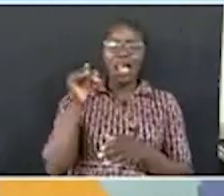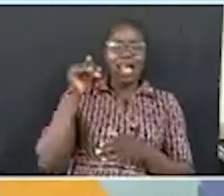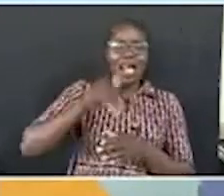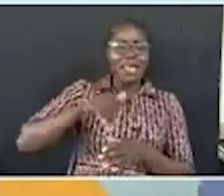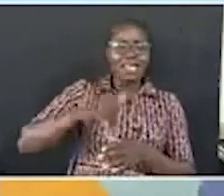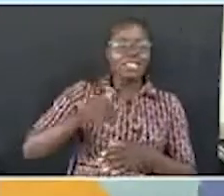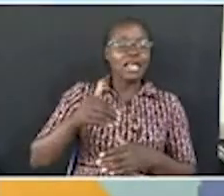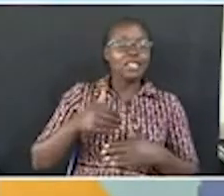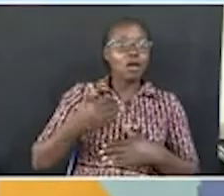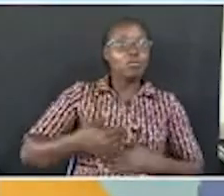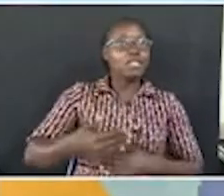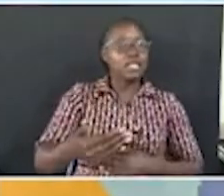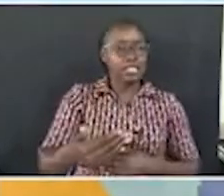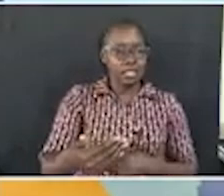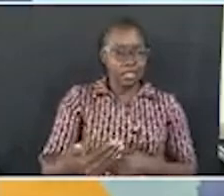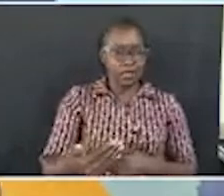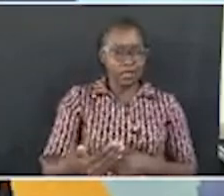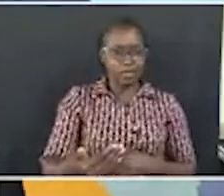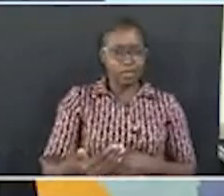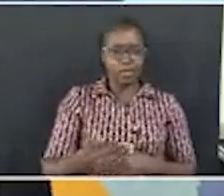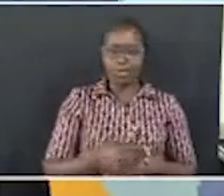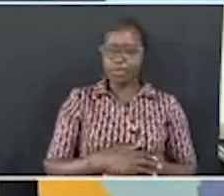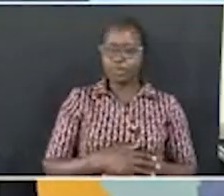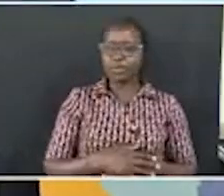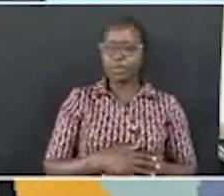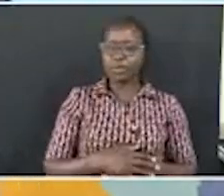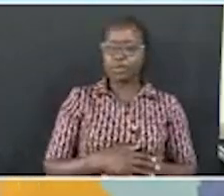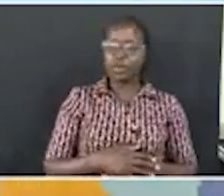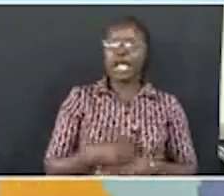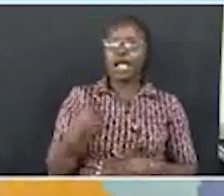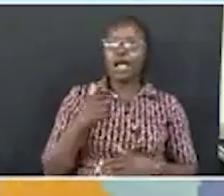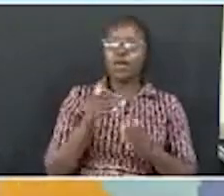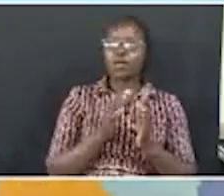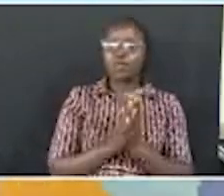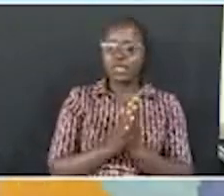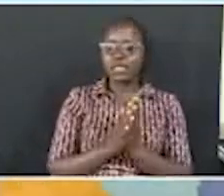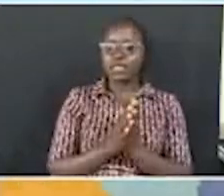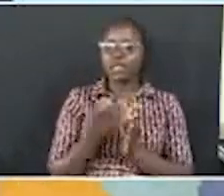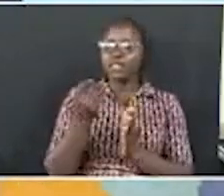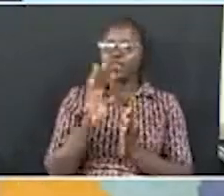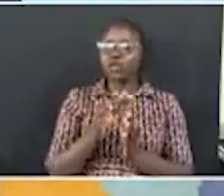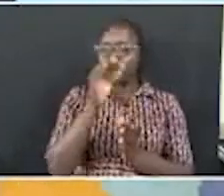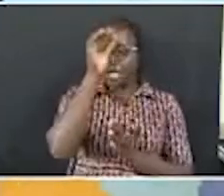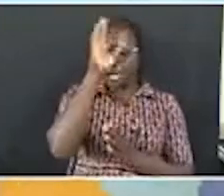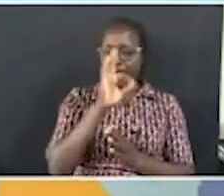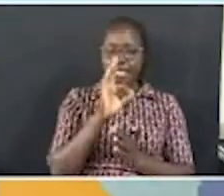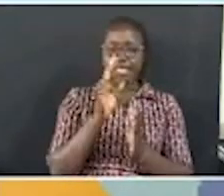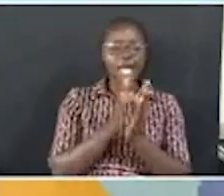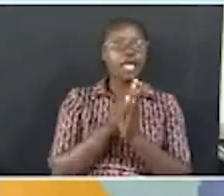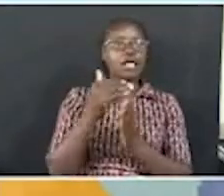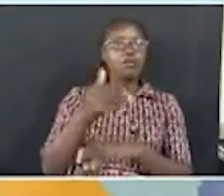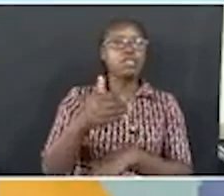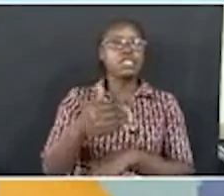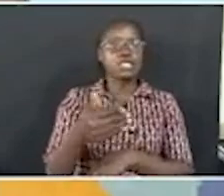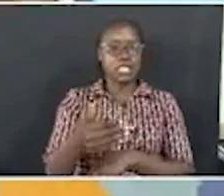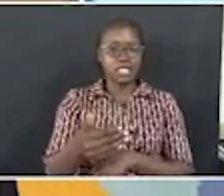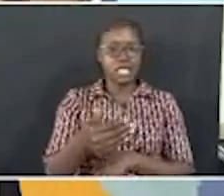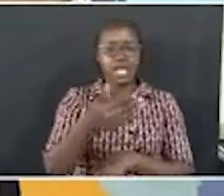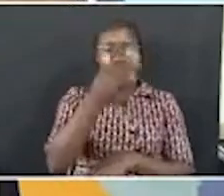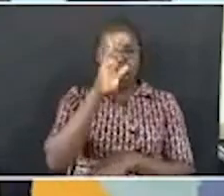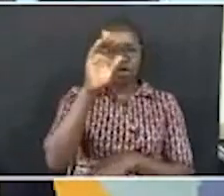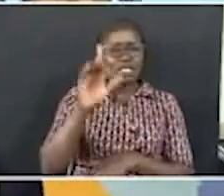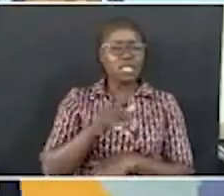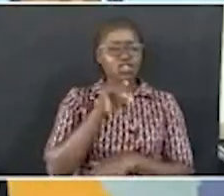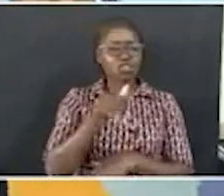and persistent. Our prayers are to be earnest and persistent. God